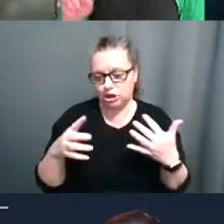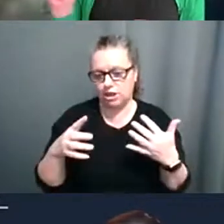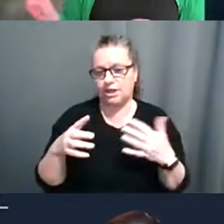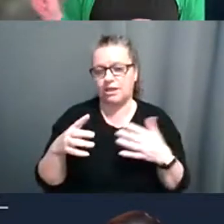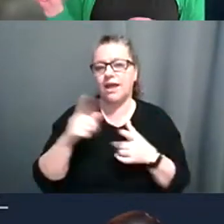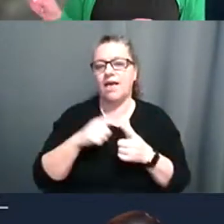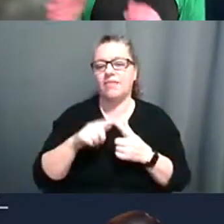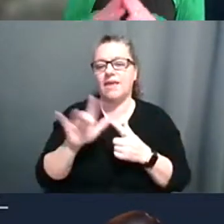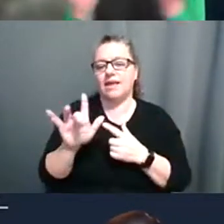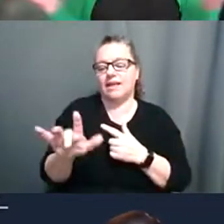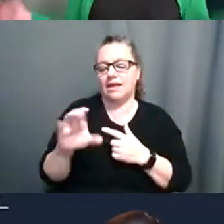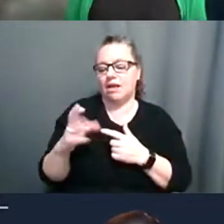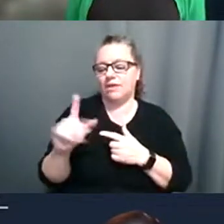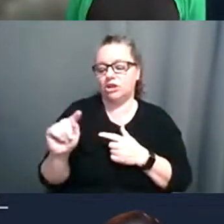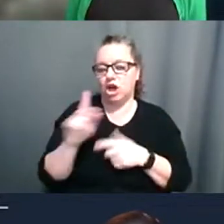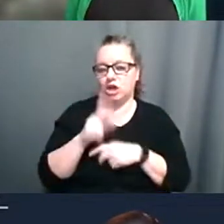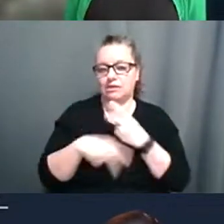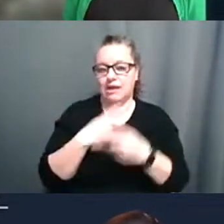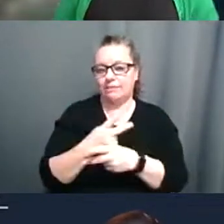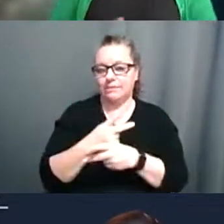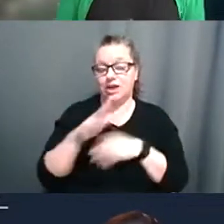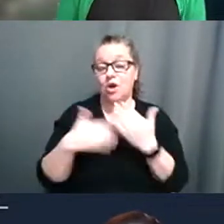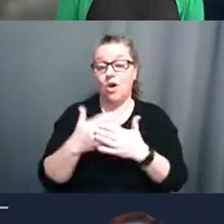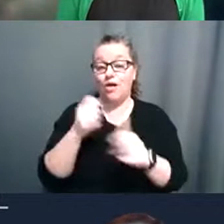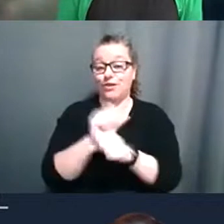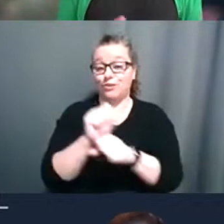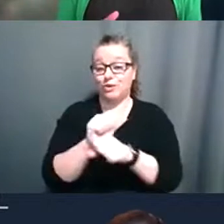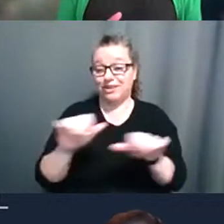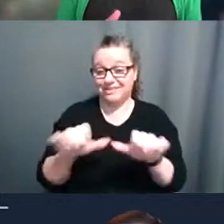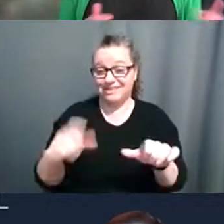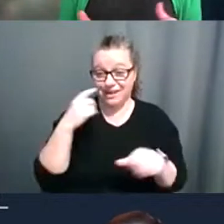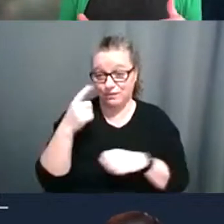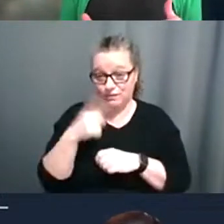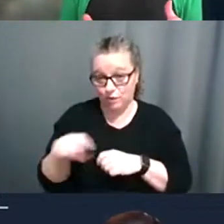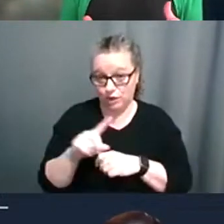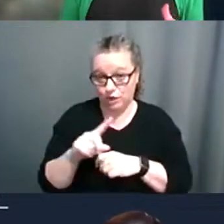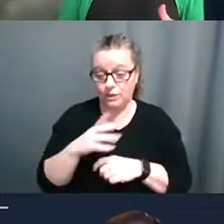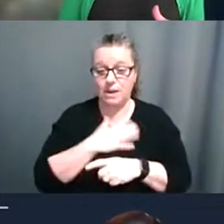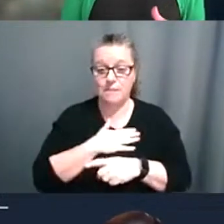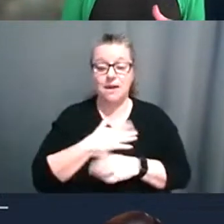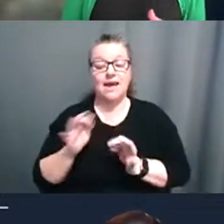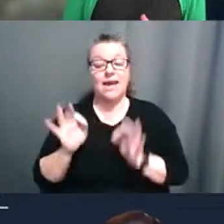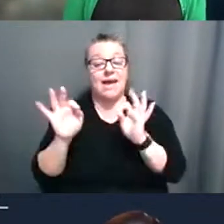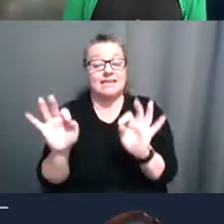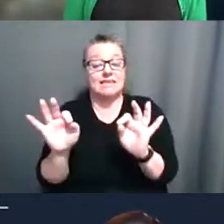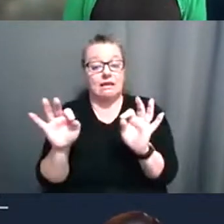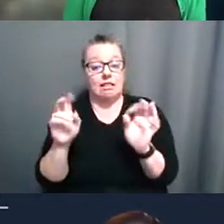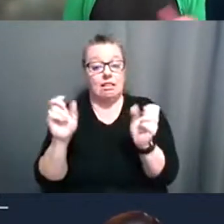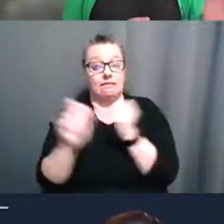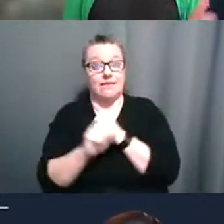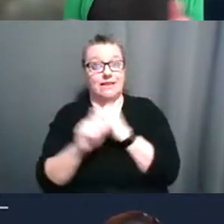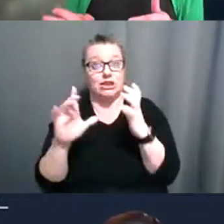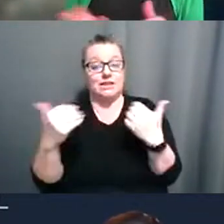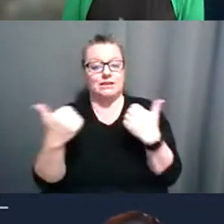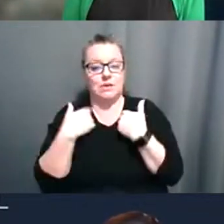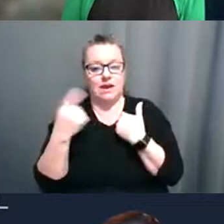click on the chart types that you want, and all the work is done for you. And my ideal vision is to have it